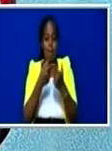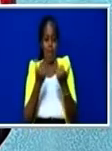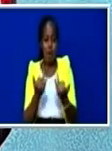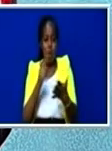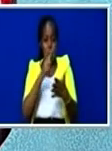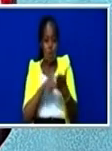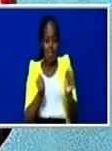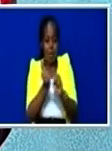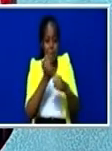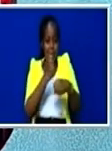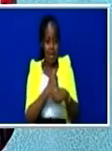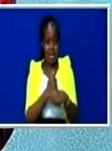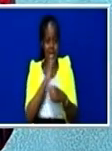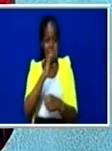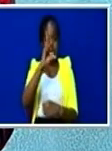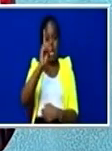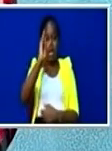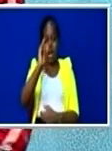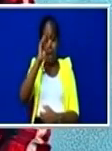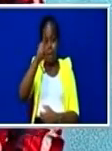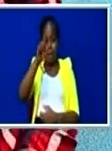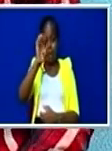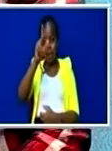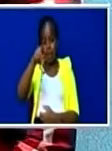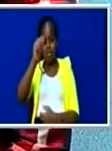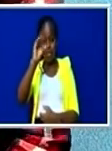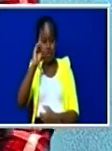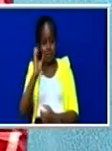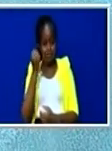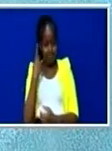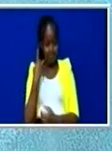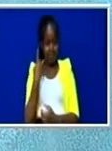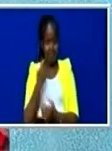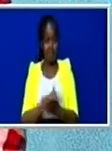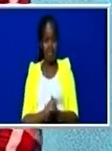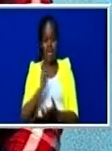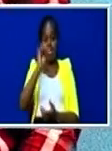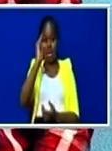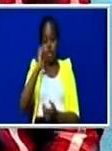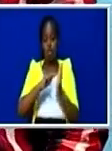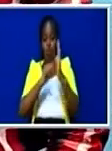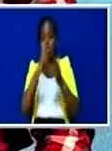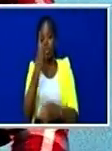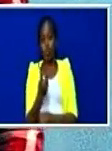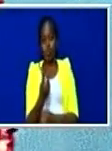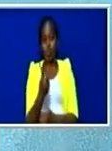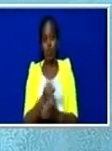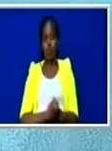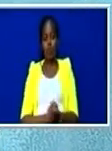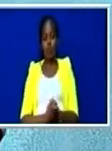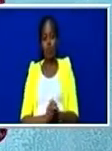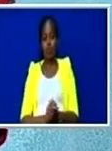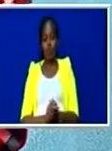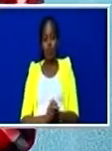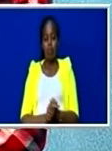is two- formed yes, is the dipeptide. Very good. Okay. You get it? Yes. Di for two. For two. Good. Okay.